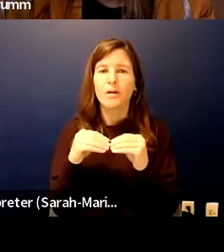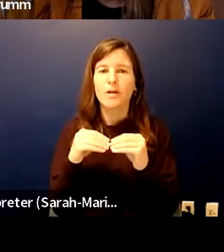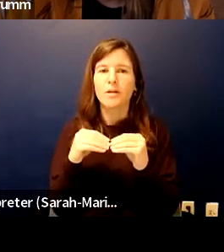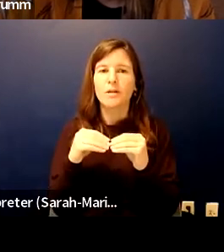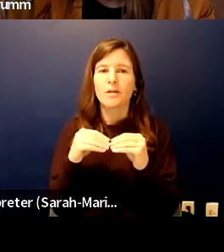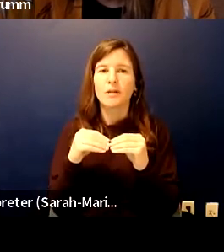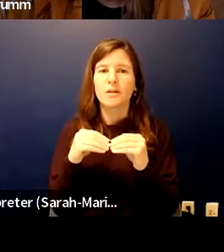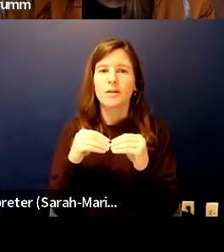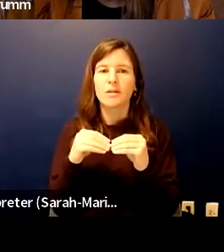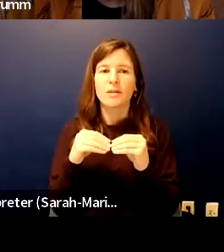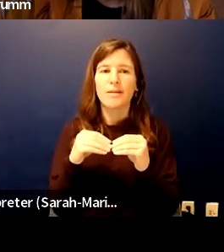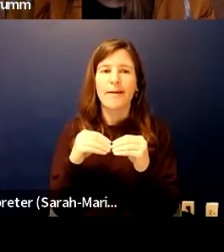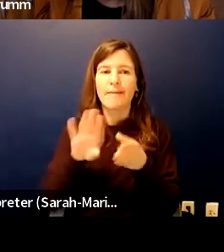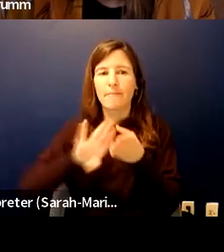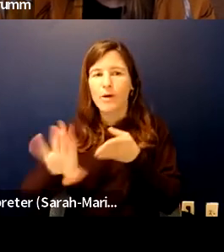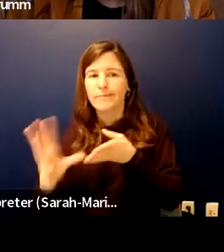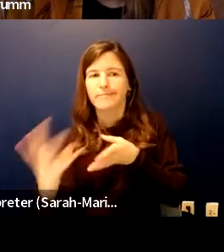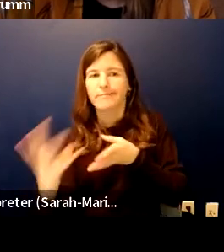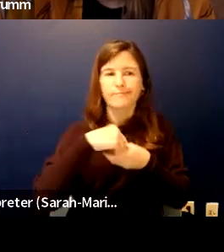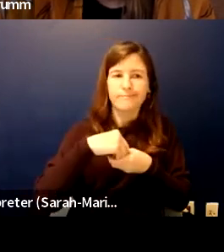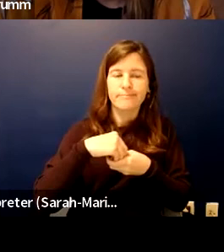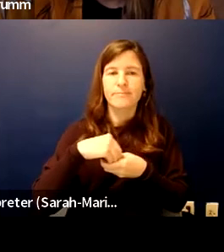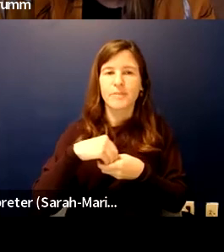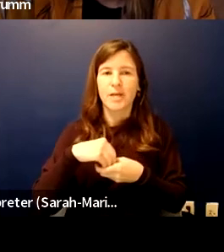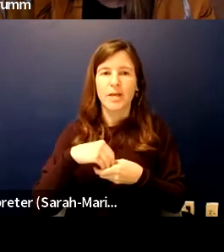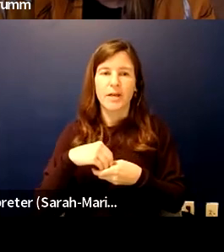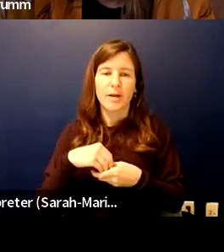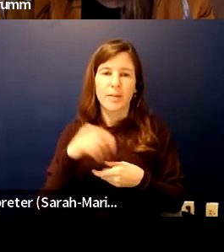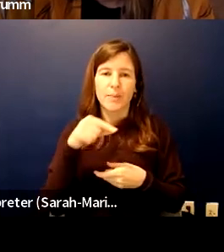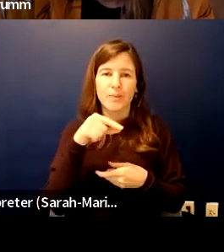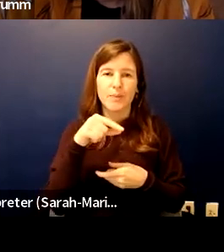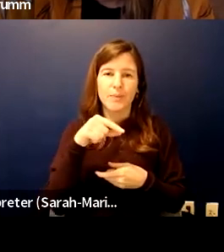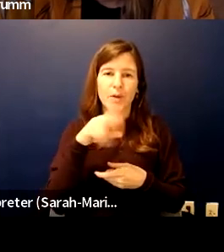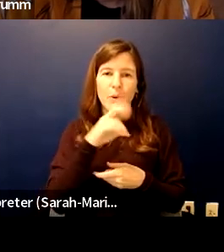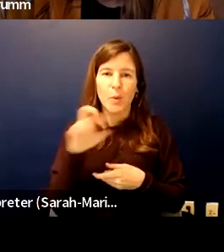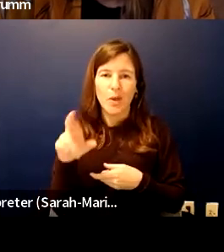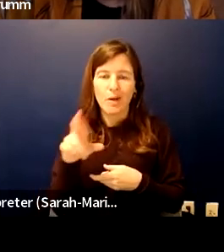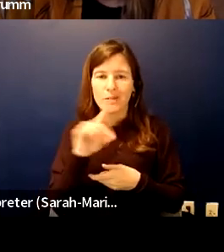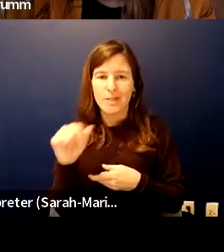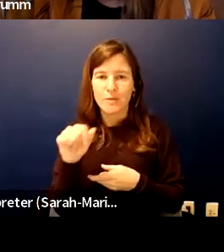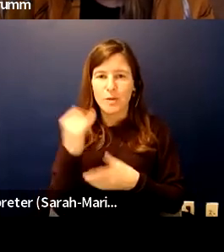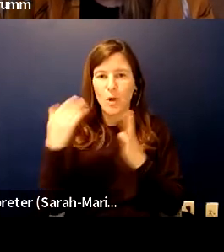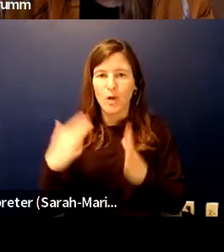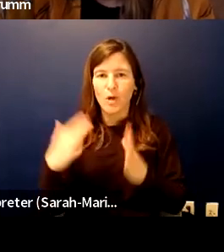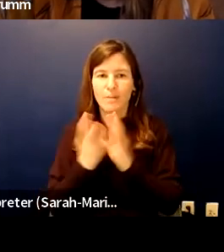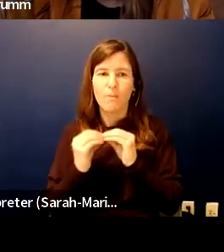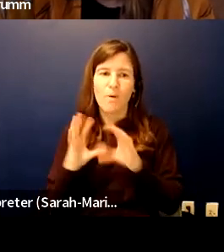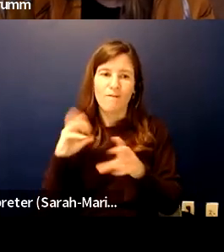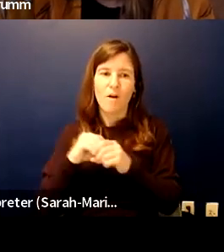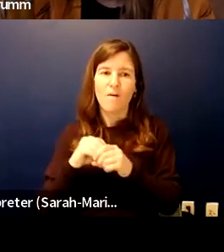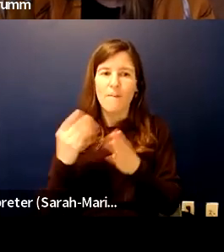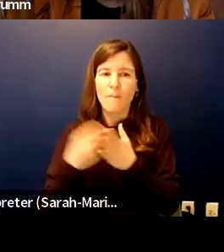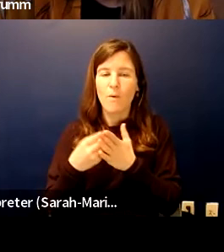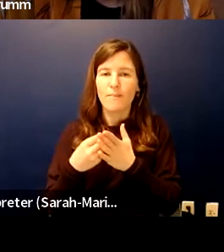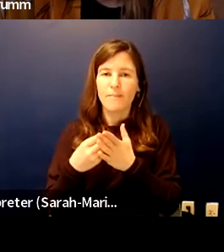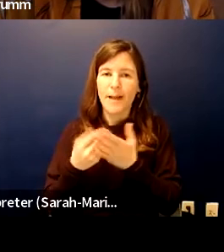marginalized or BIPOC or queer disabled artists get into the funding stream a lot more, is very